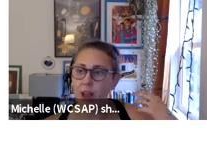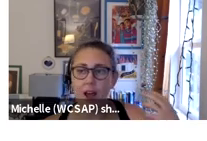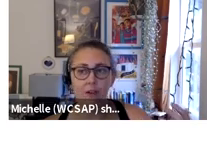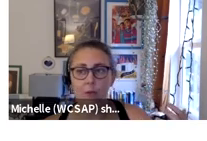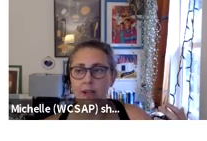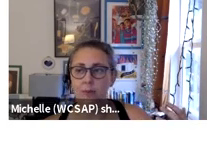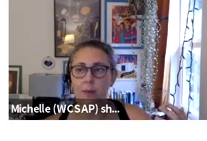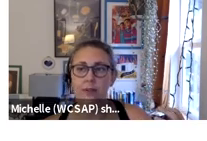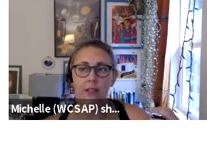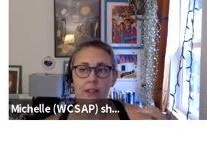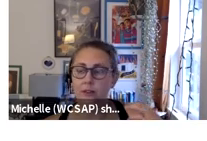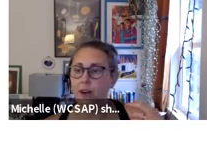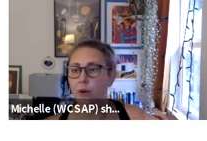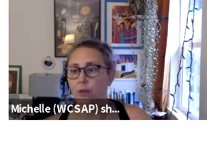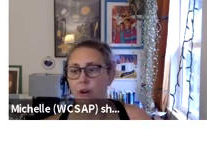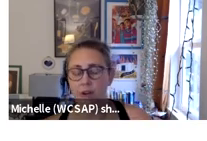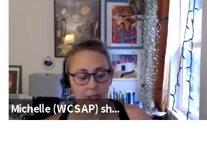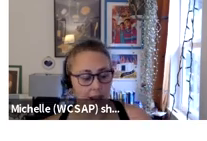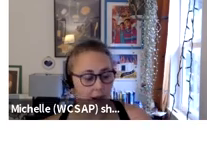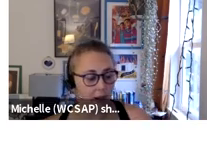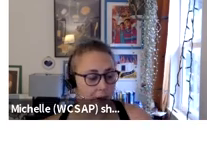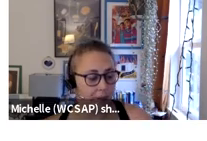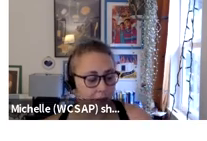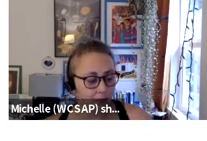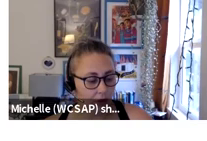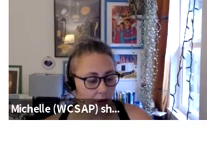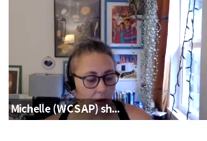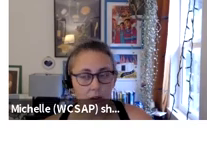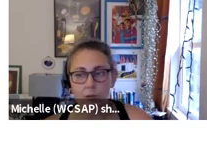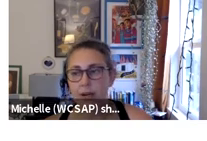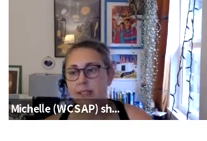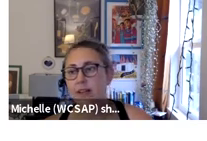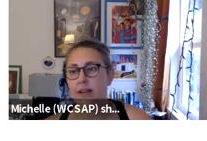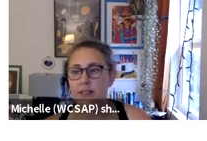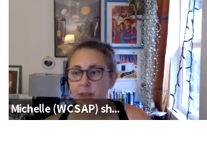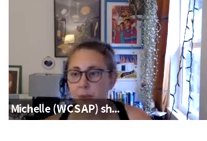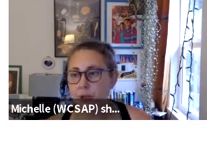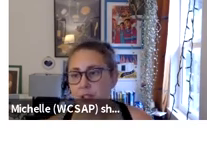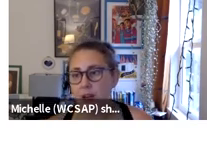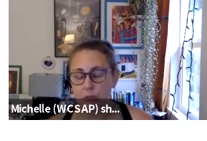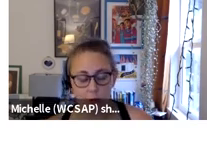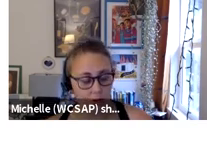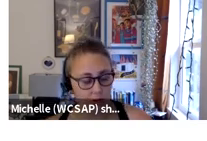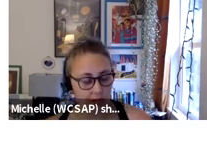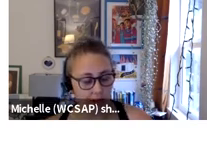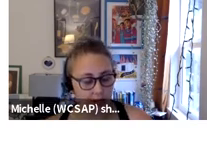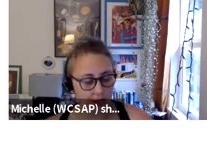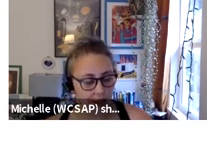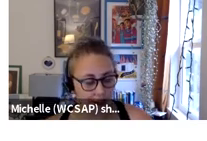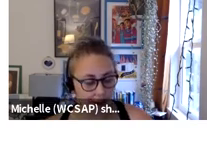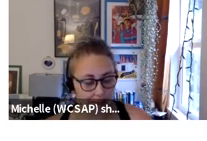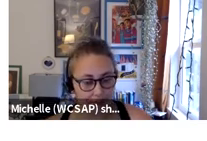is of a lot of white supremacy that's very overt, that critical race theory is being pushed out of schools,